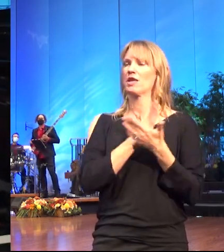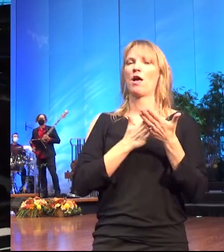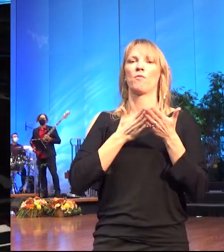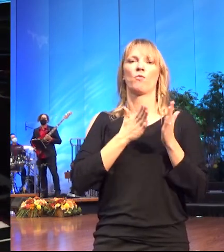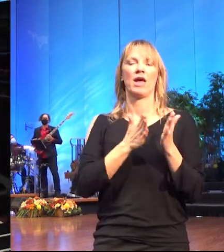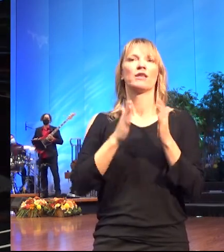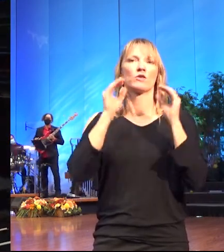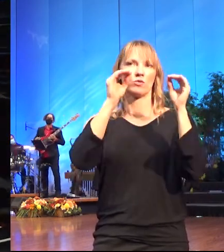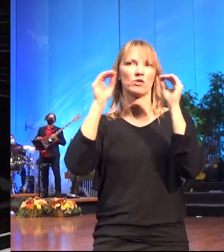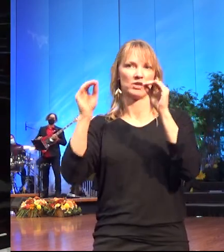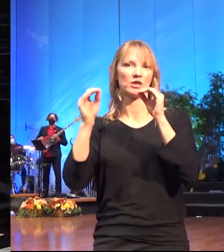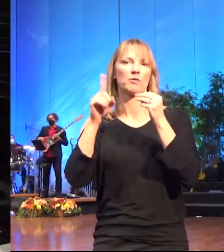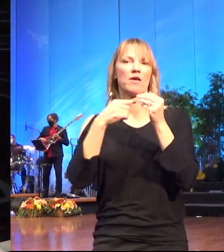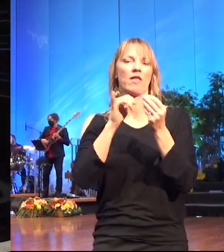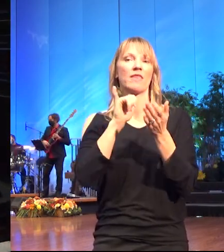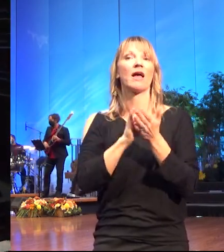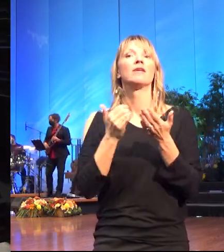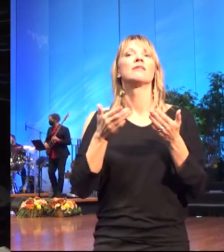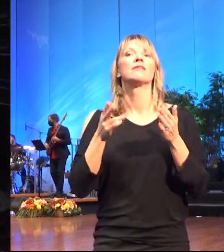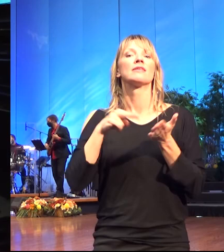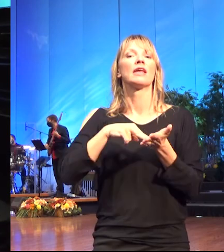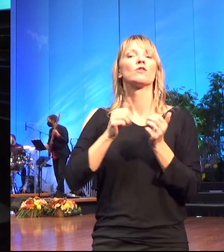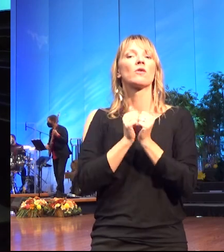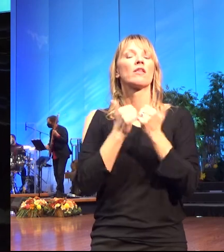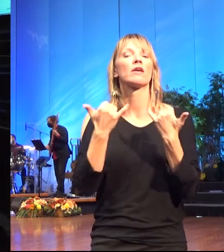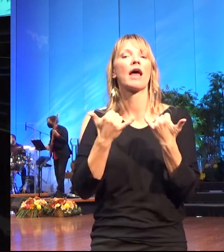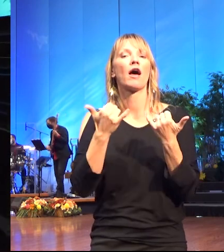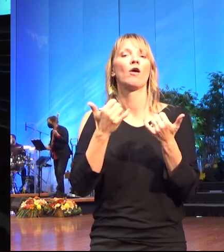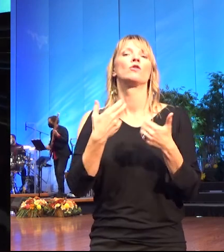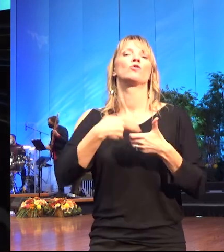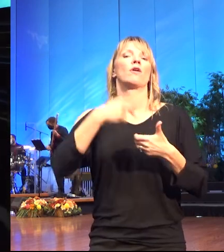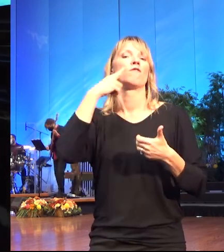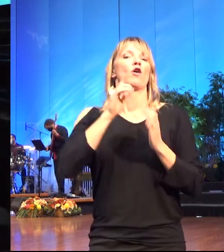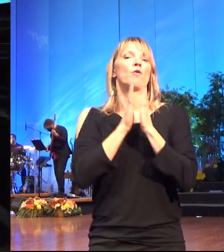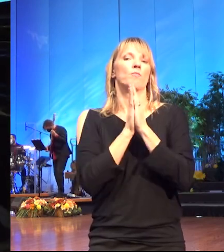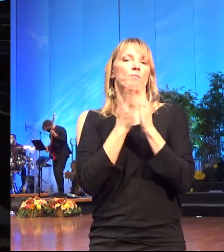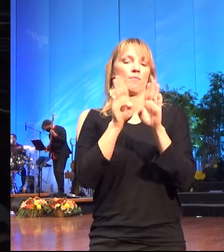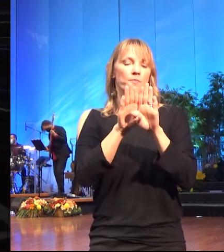real, experience the realness of our truth. As we live out our